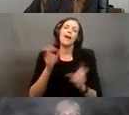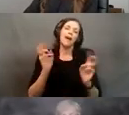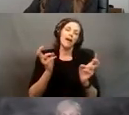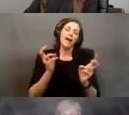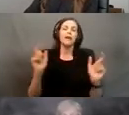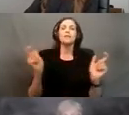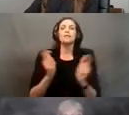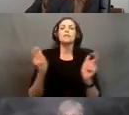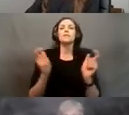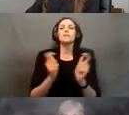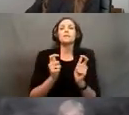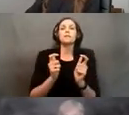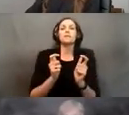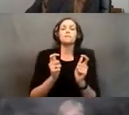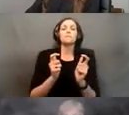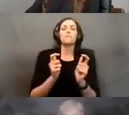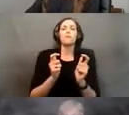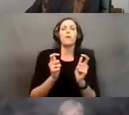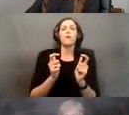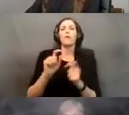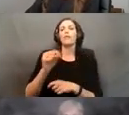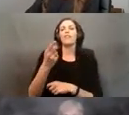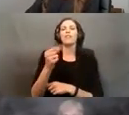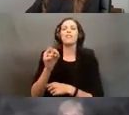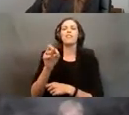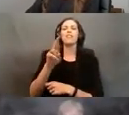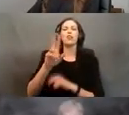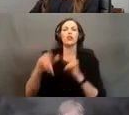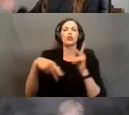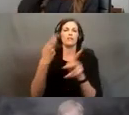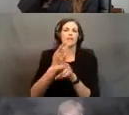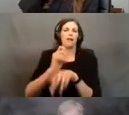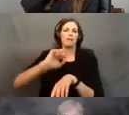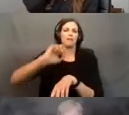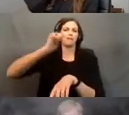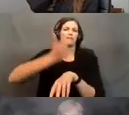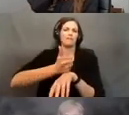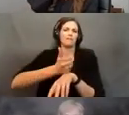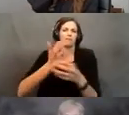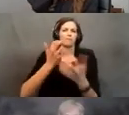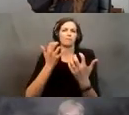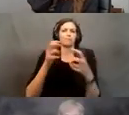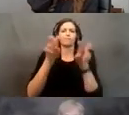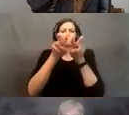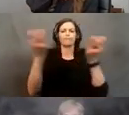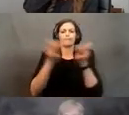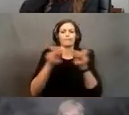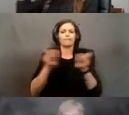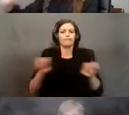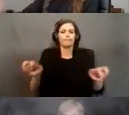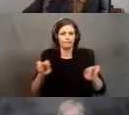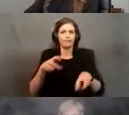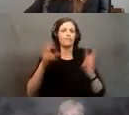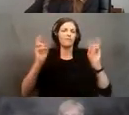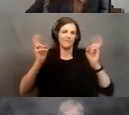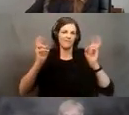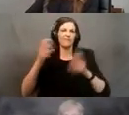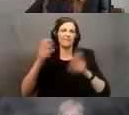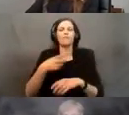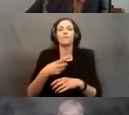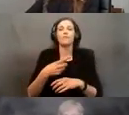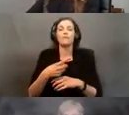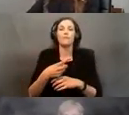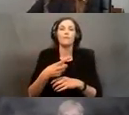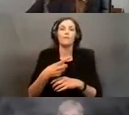say, a small theater style set up. You know, that's the theater style rows of chairs, um, hopefully with greater,